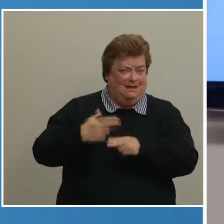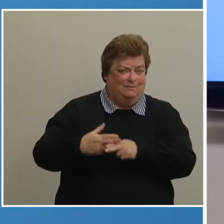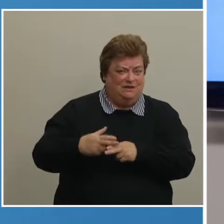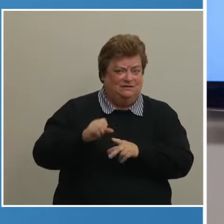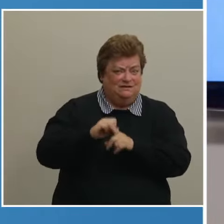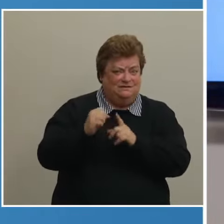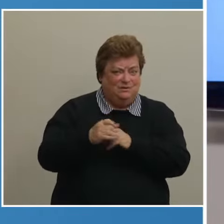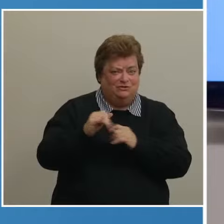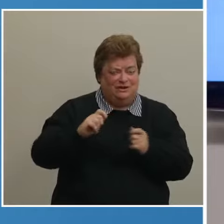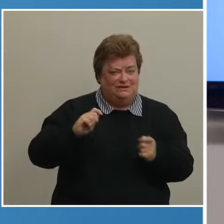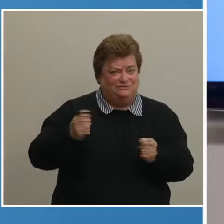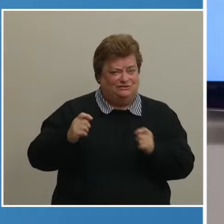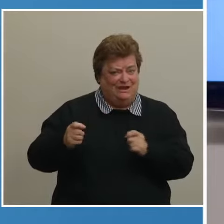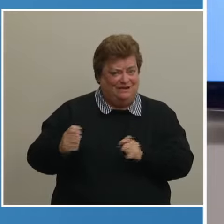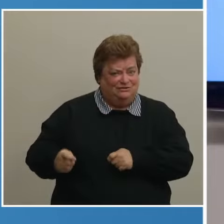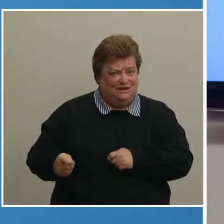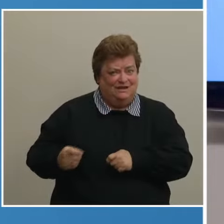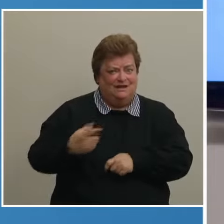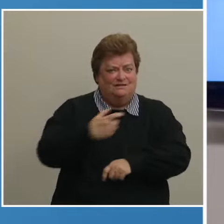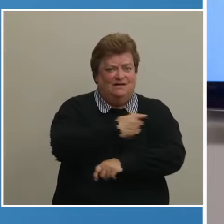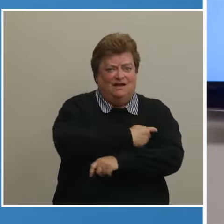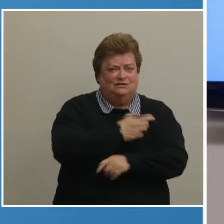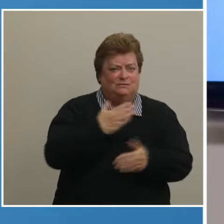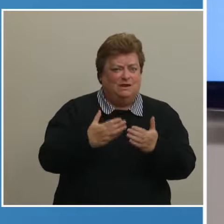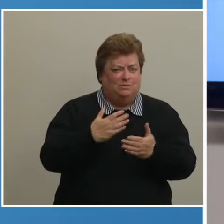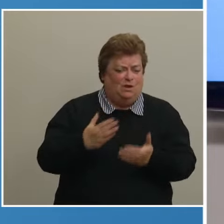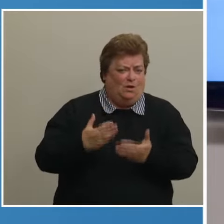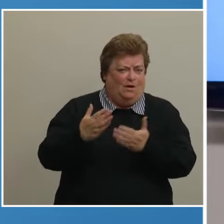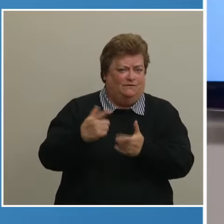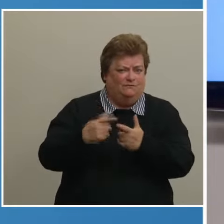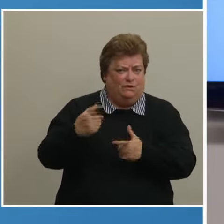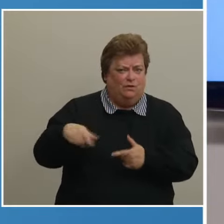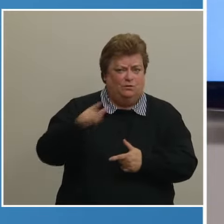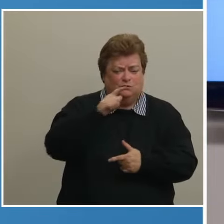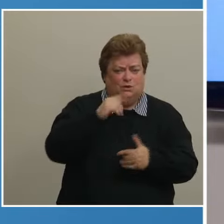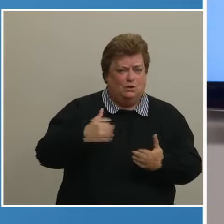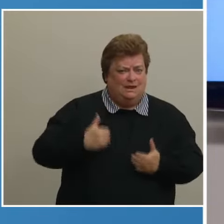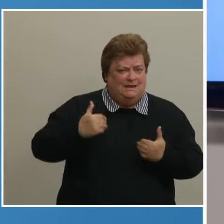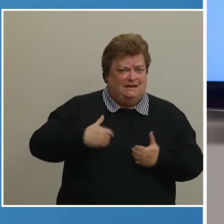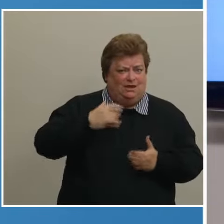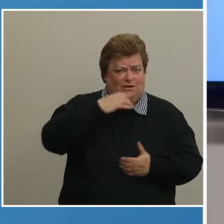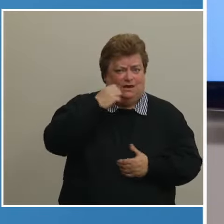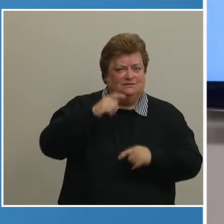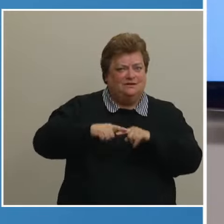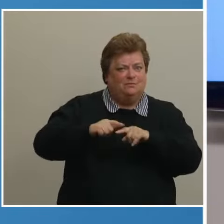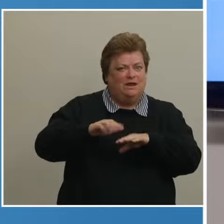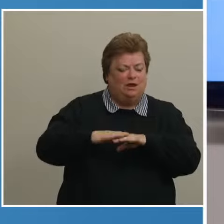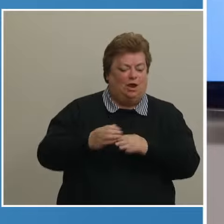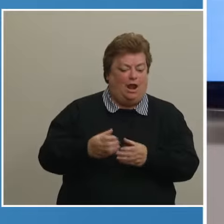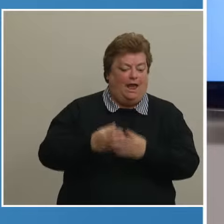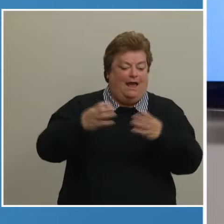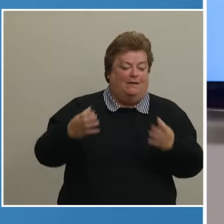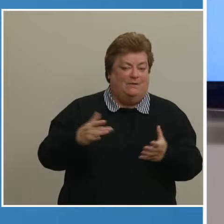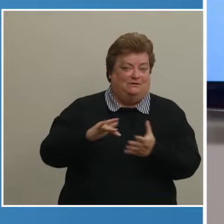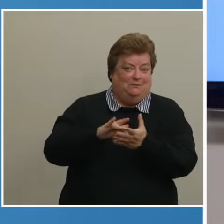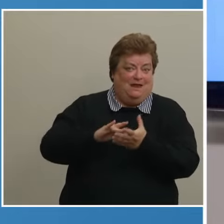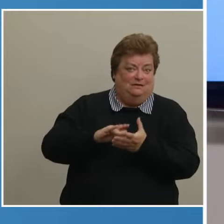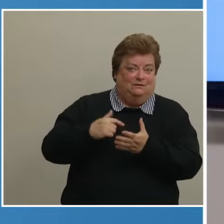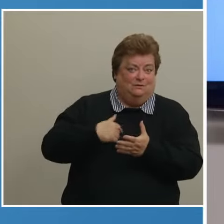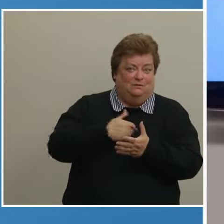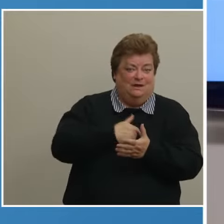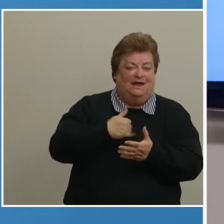situation is evolving, and vaccinations may be offered to those in younger age groups depending on the supply of vaccine and